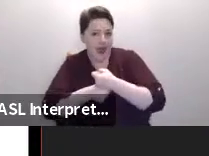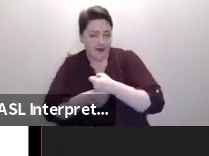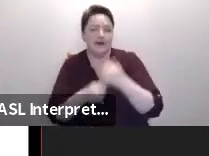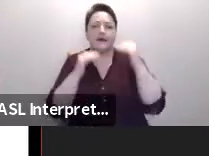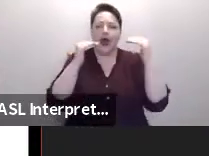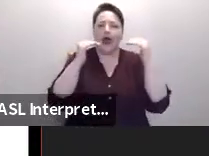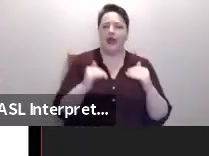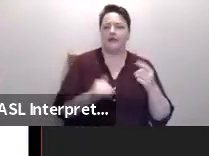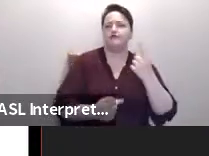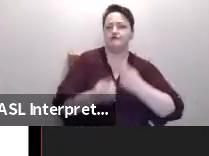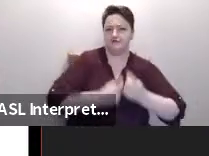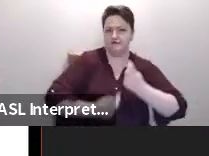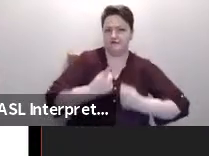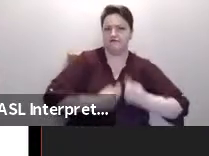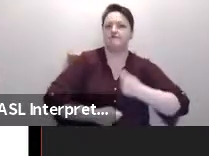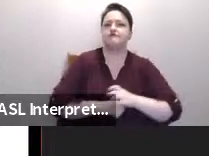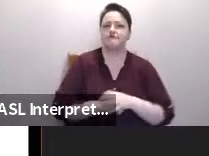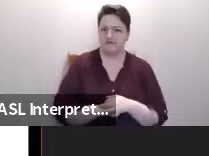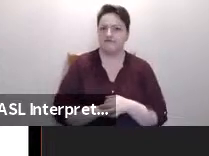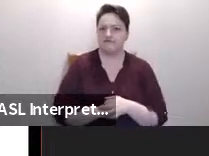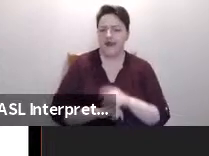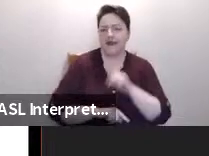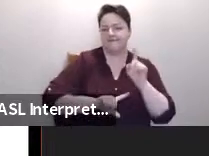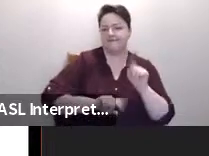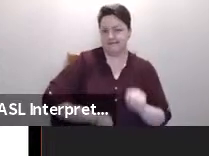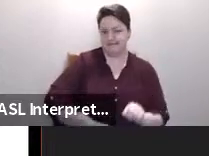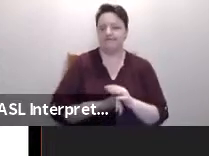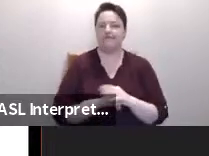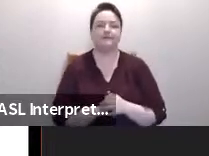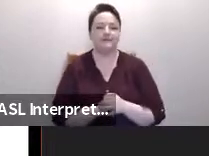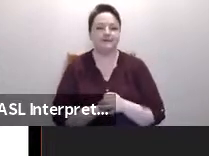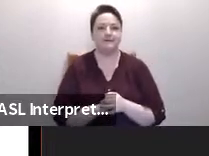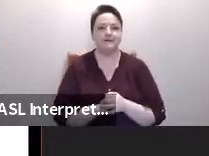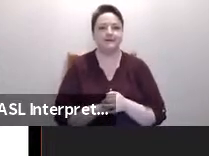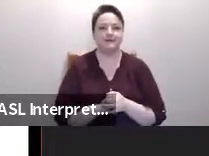and a question and answer session thereafter.